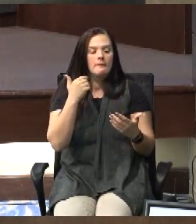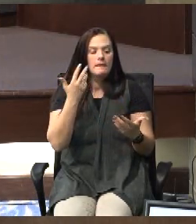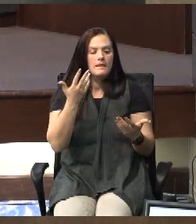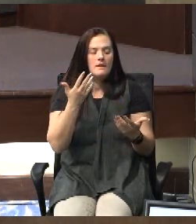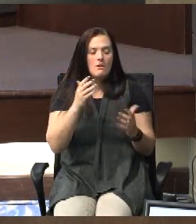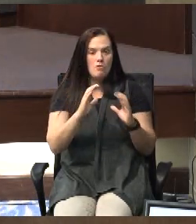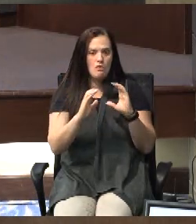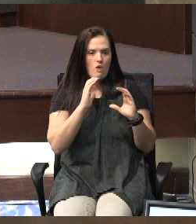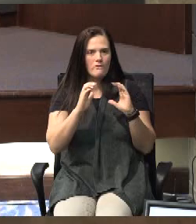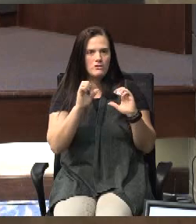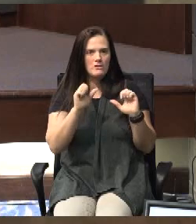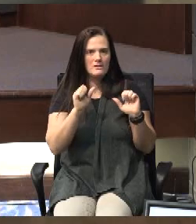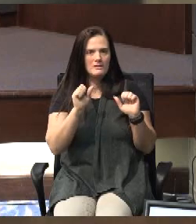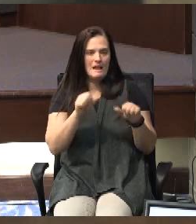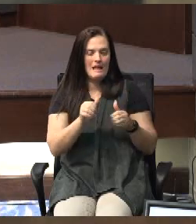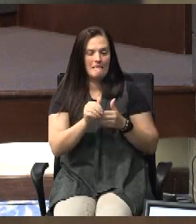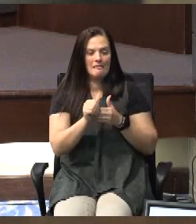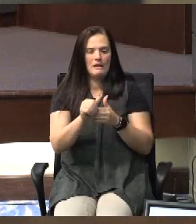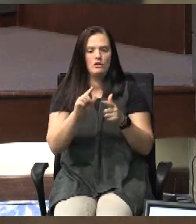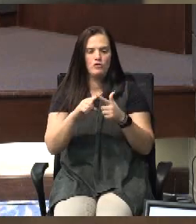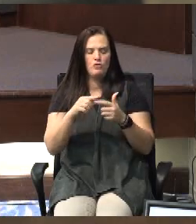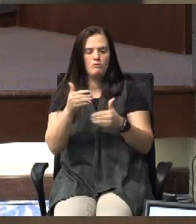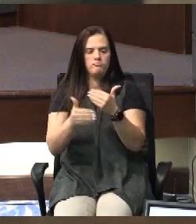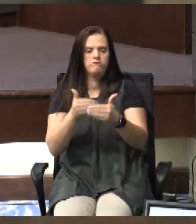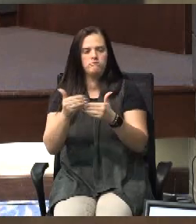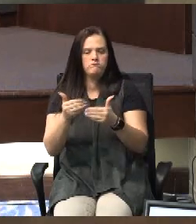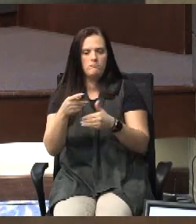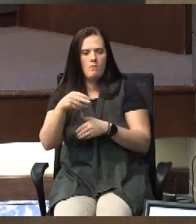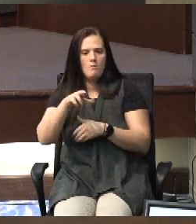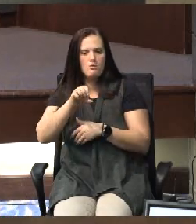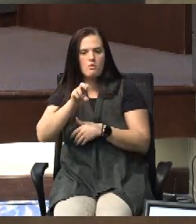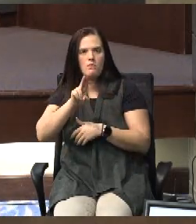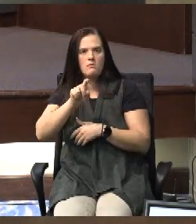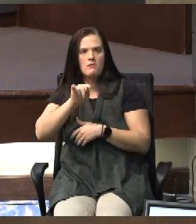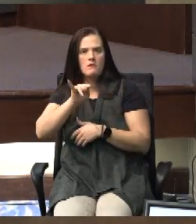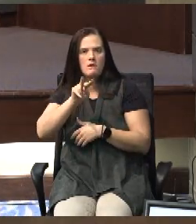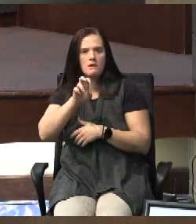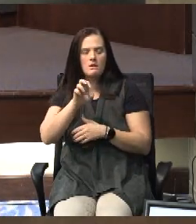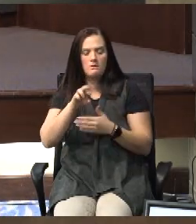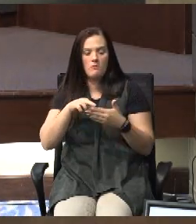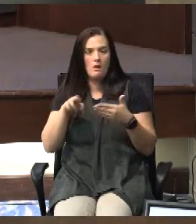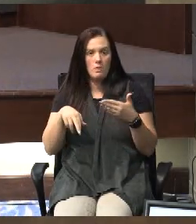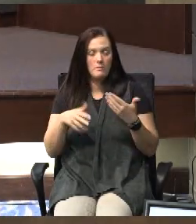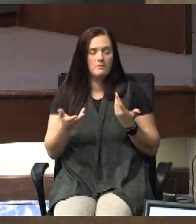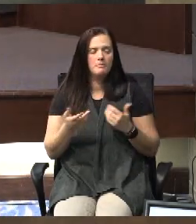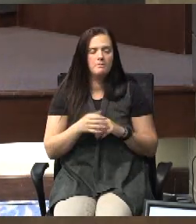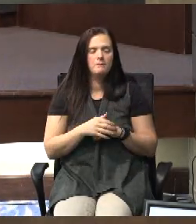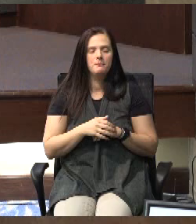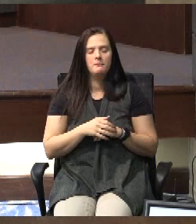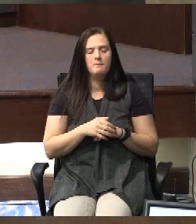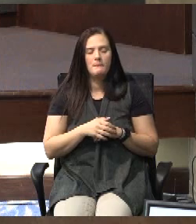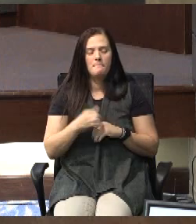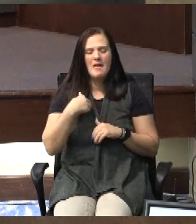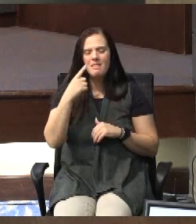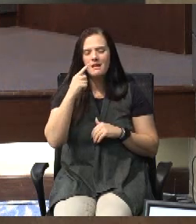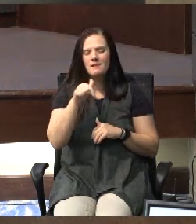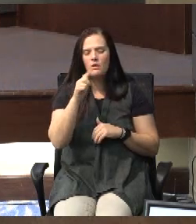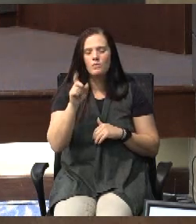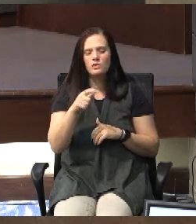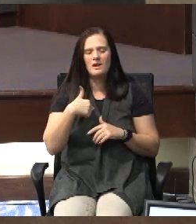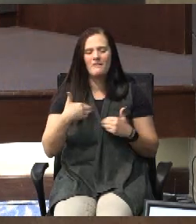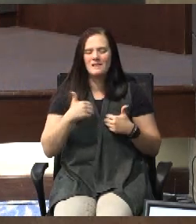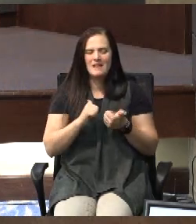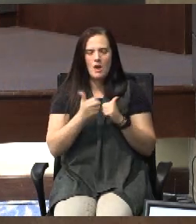the conversation can lead to a productive outcome. And then I think, another question I had is,